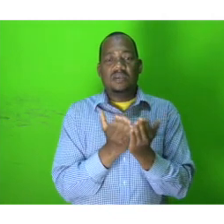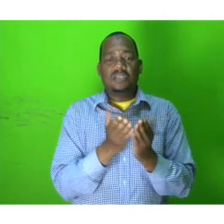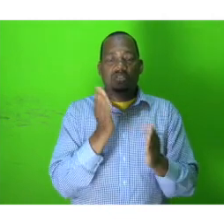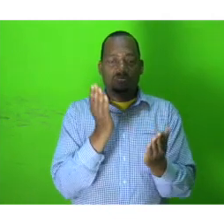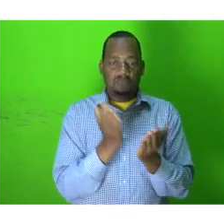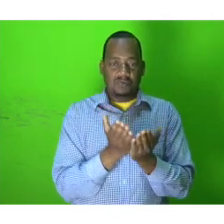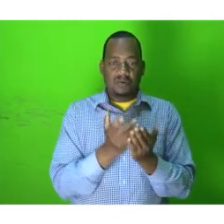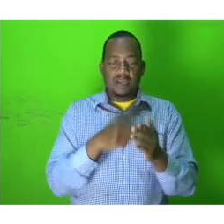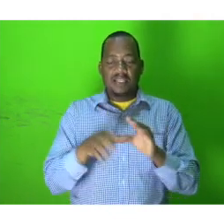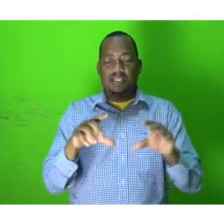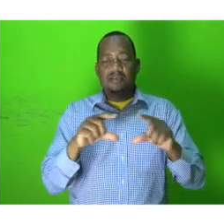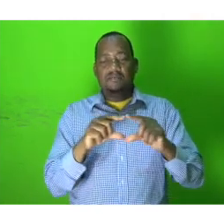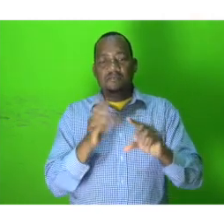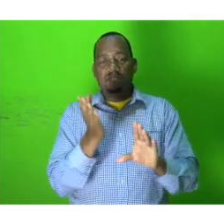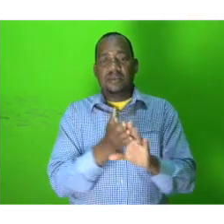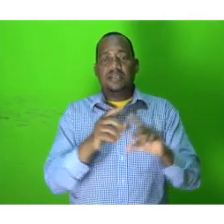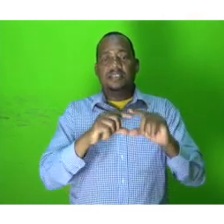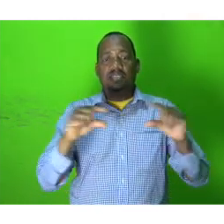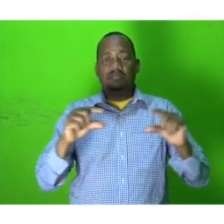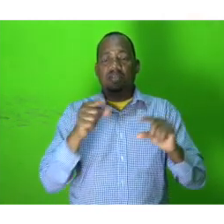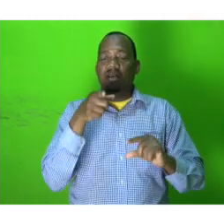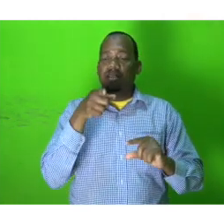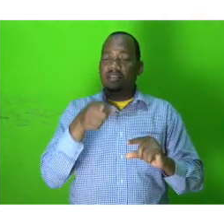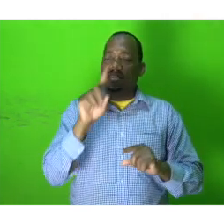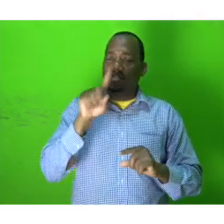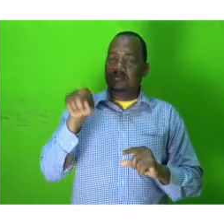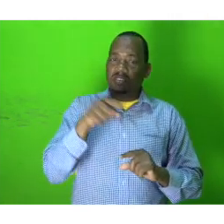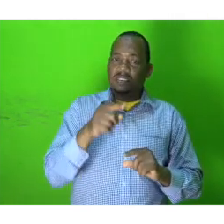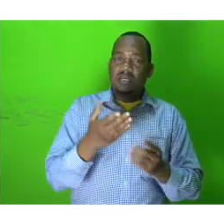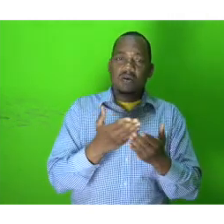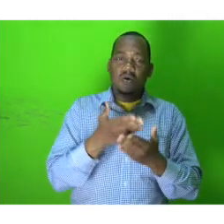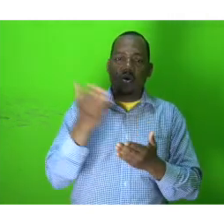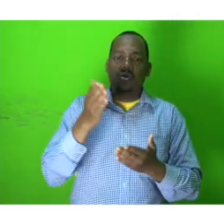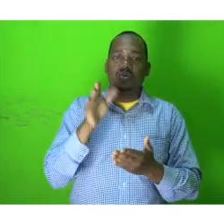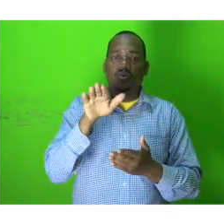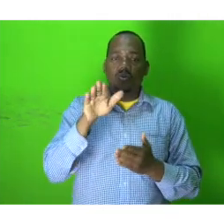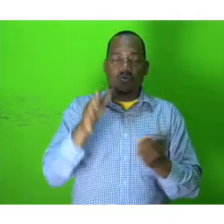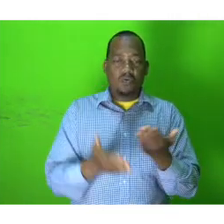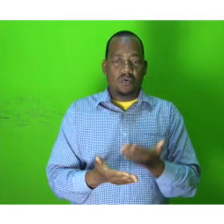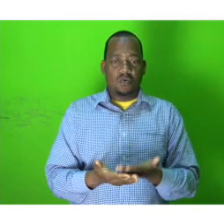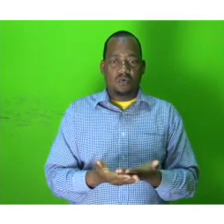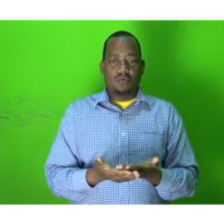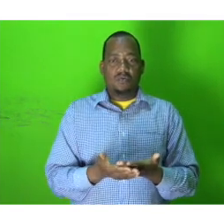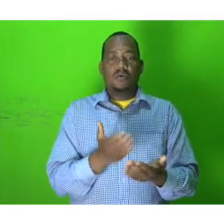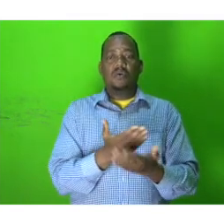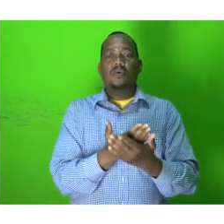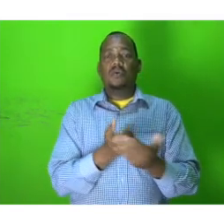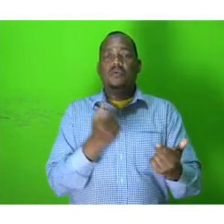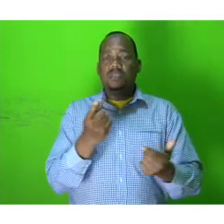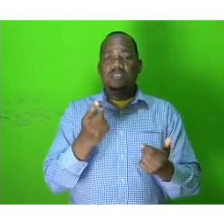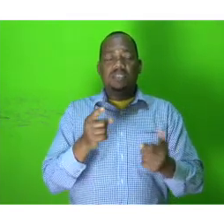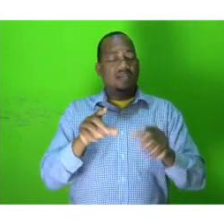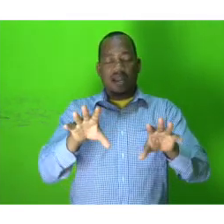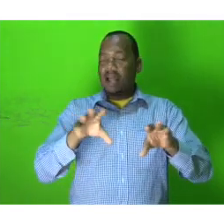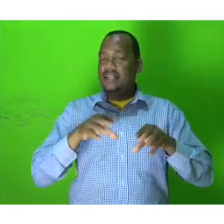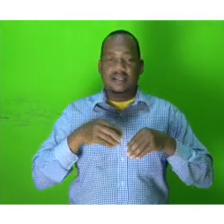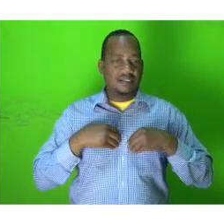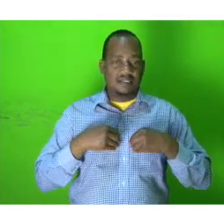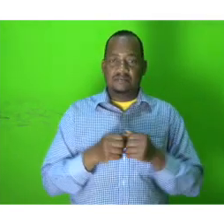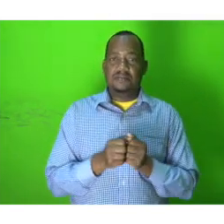and in bank statement. This mistake also causes a disagreement.